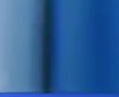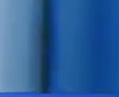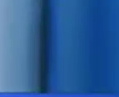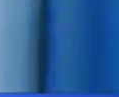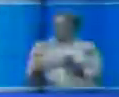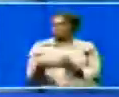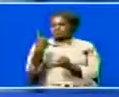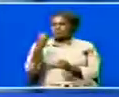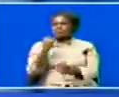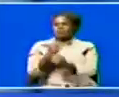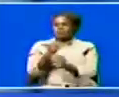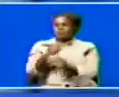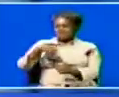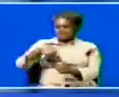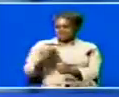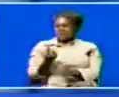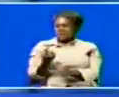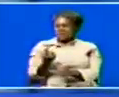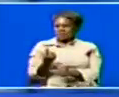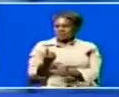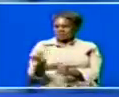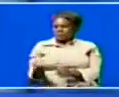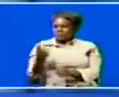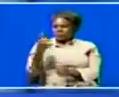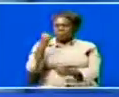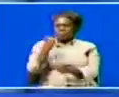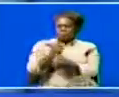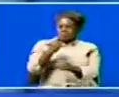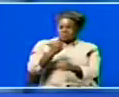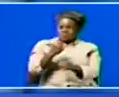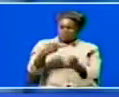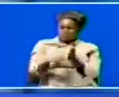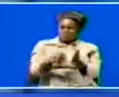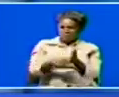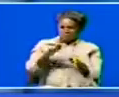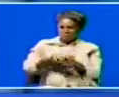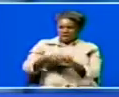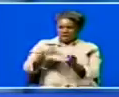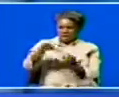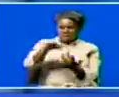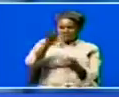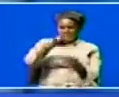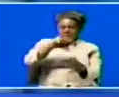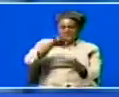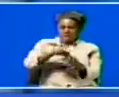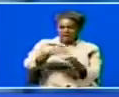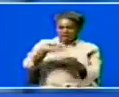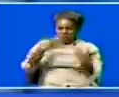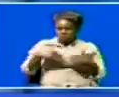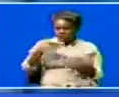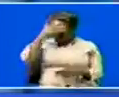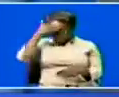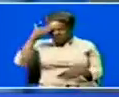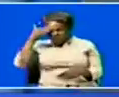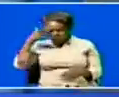cause the problems. Mm-hmm. We're the ones who check out of the political process. Mm-hmm. Once we elect people, we forget about them until it's 5 years later. Mm-hmm.